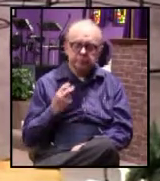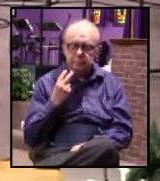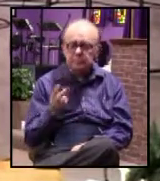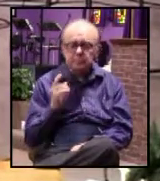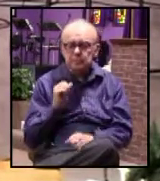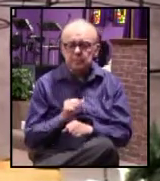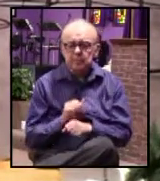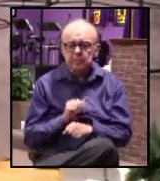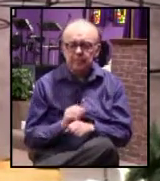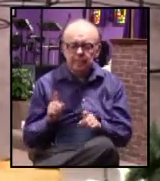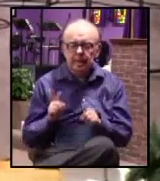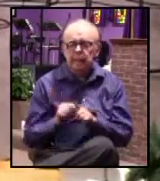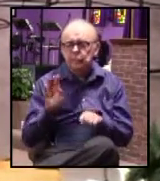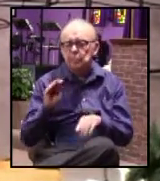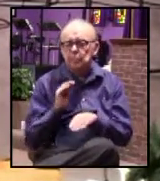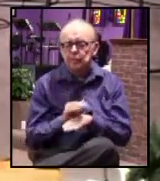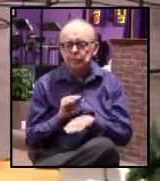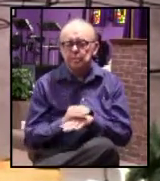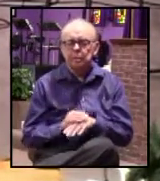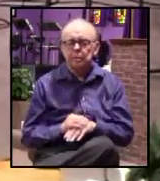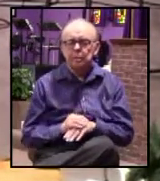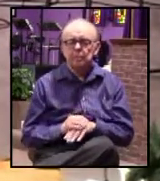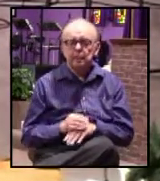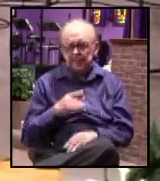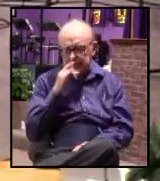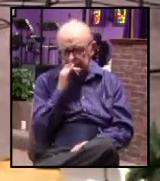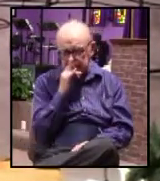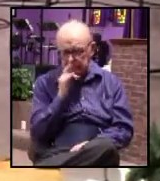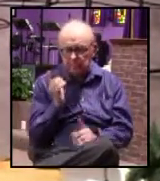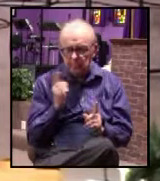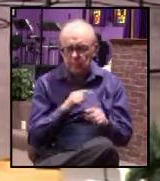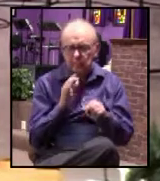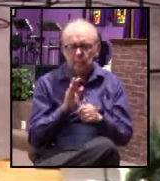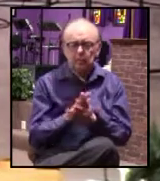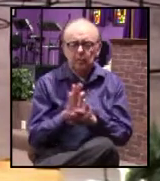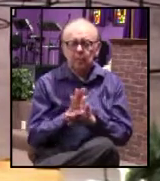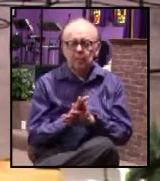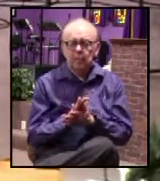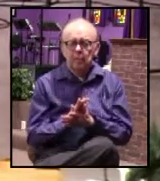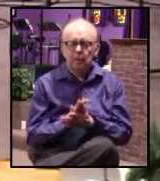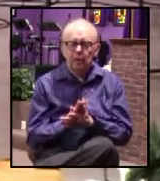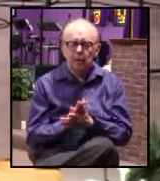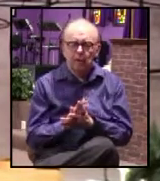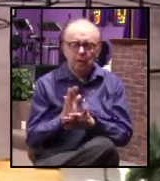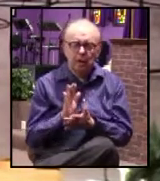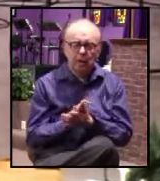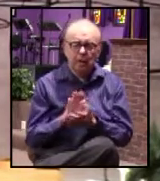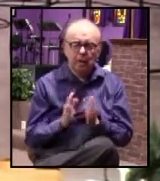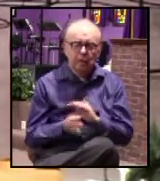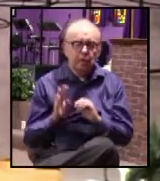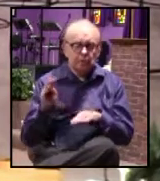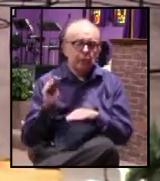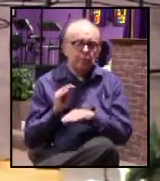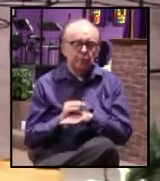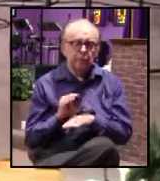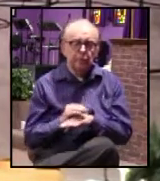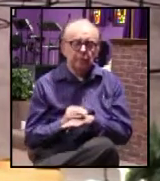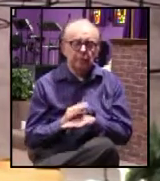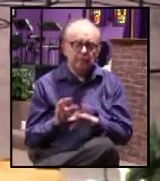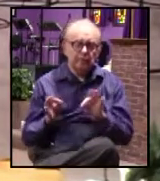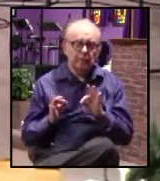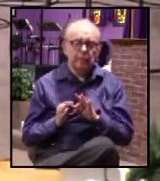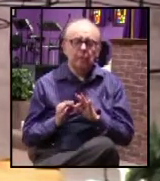your work as your mission. Kids, when you go to school, school becomes your mission